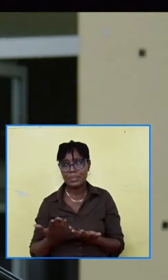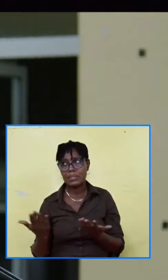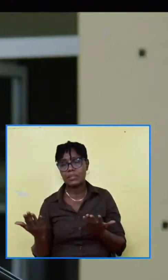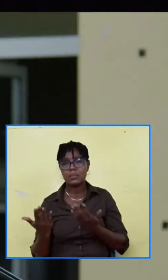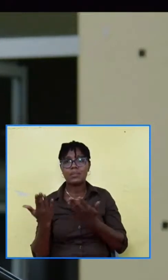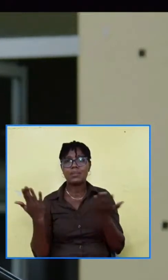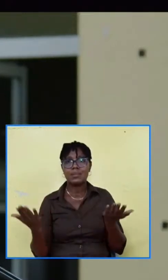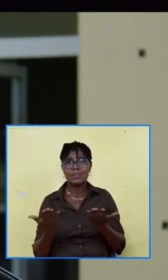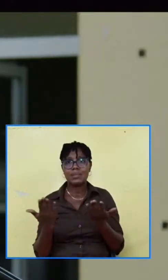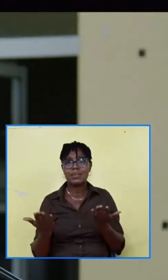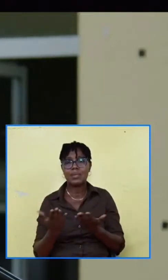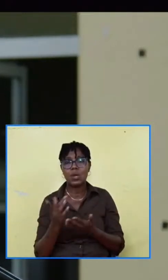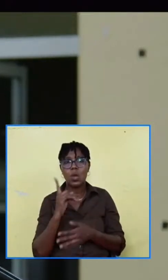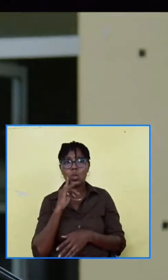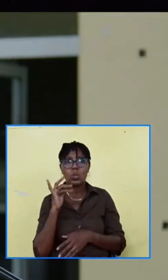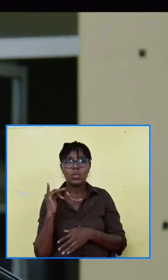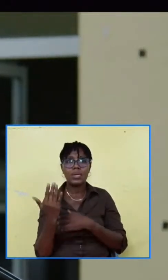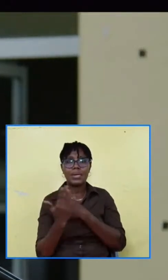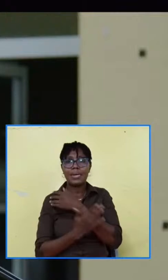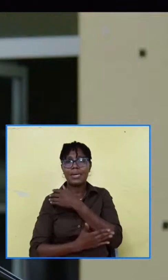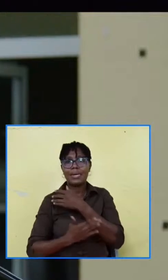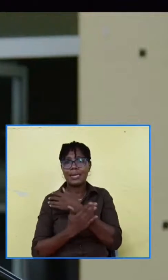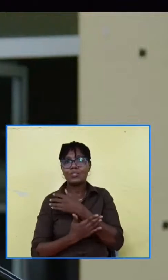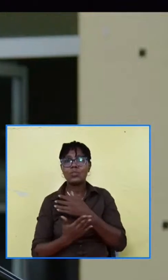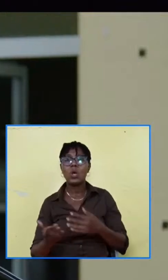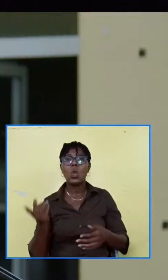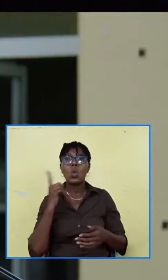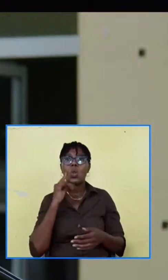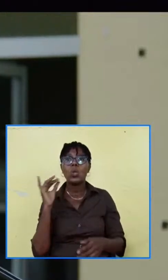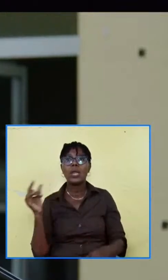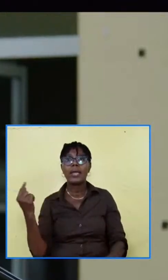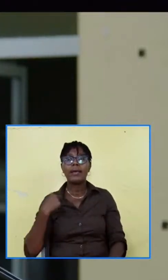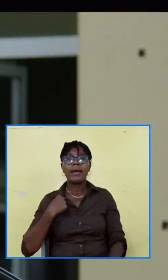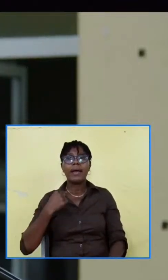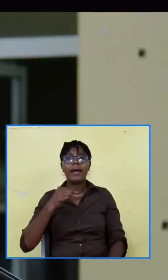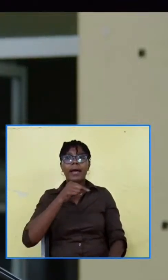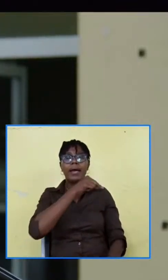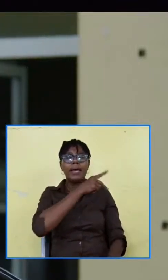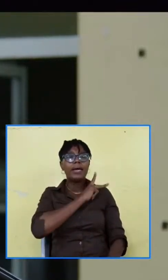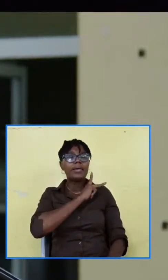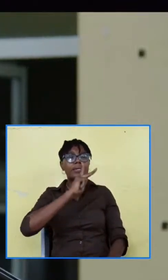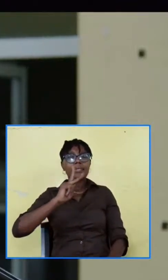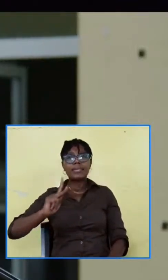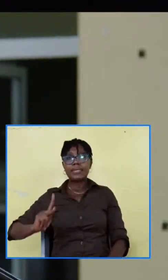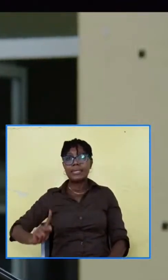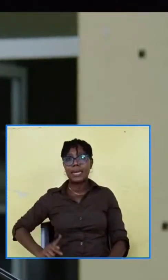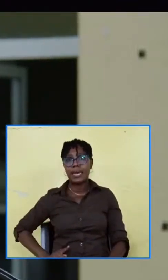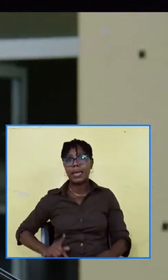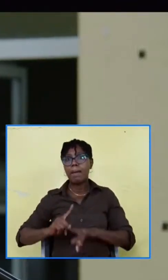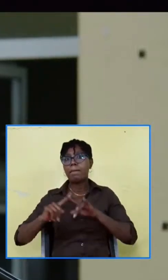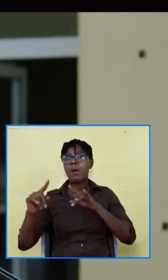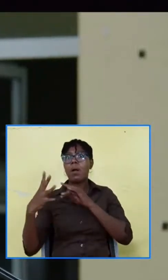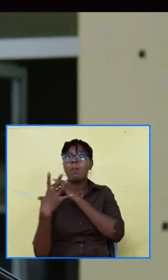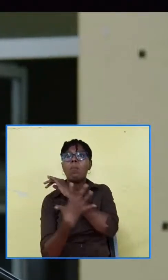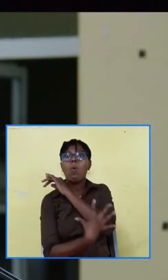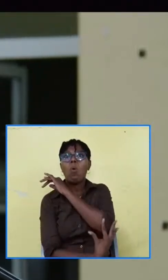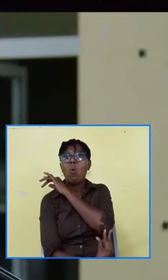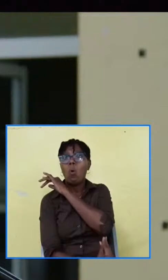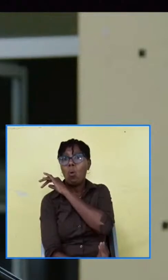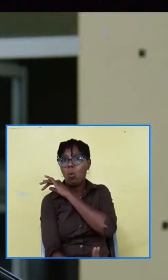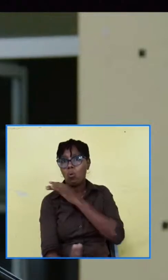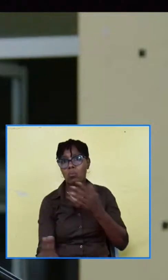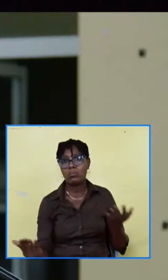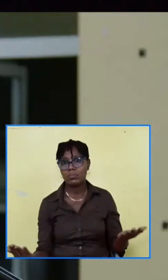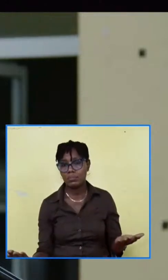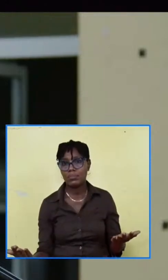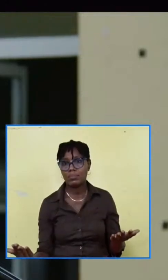country who's wearing a king's clothing with a pauper's reality. We are a very strange country, and if you learn this in sociology from the time you were